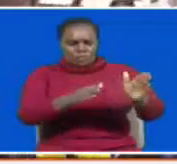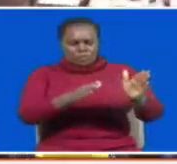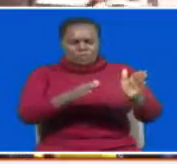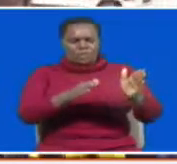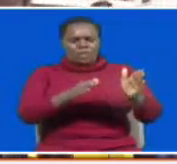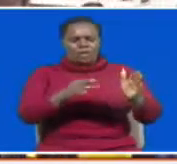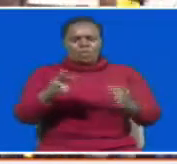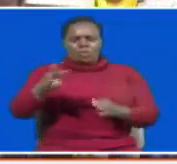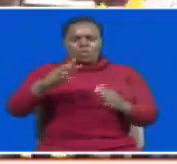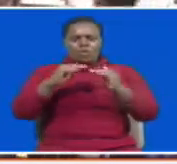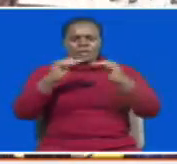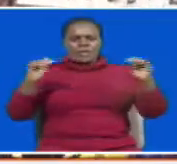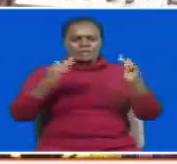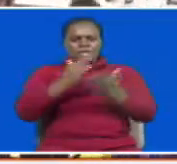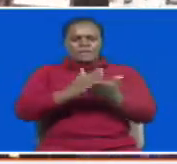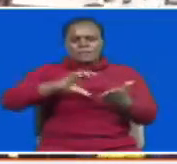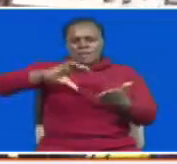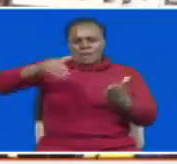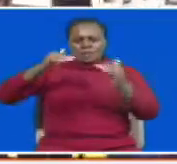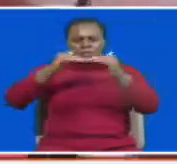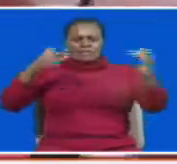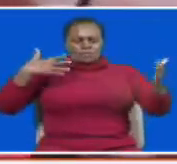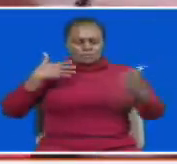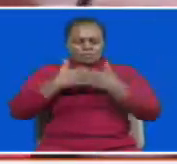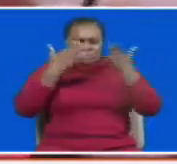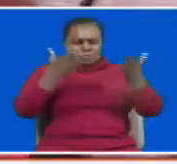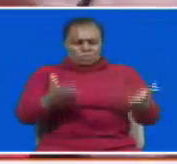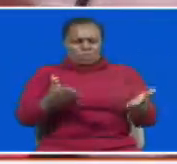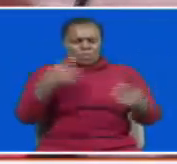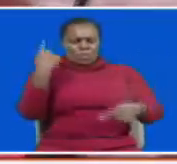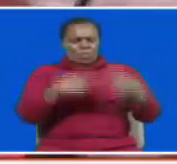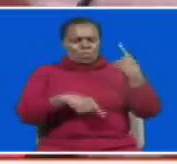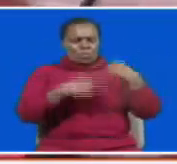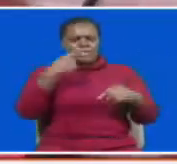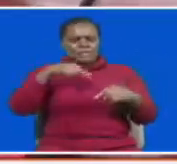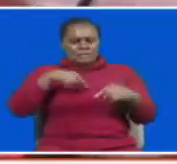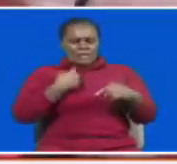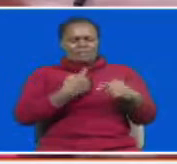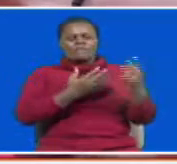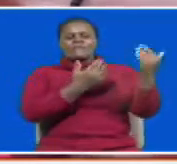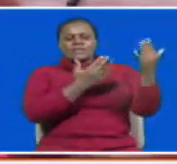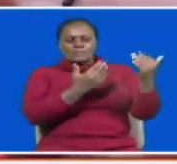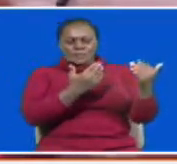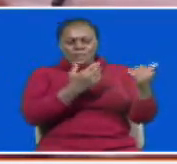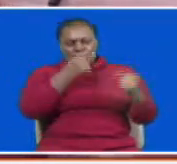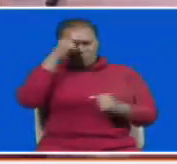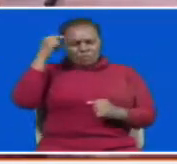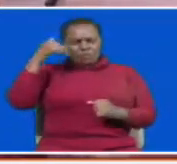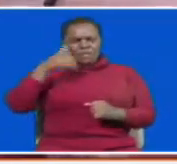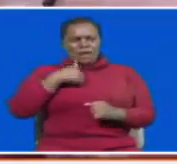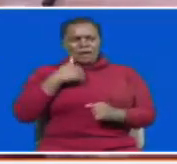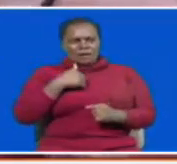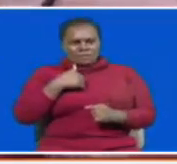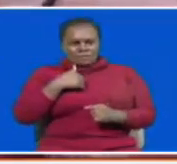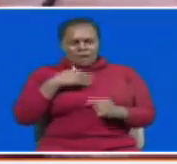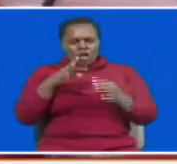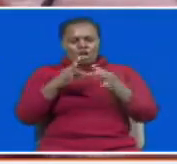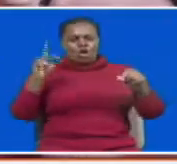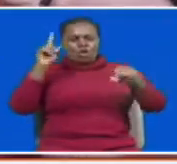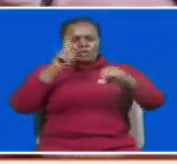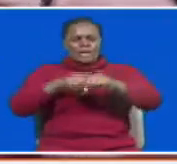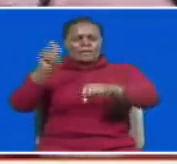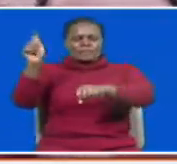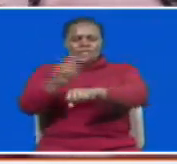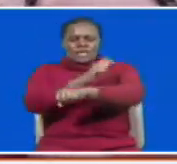ward level, sub county mpaka hapa. Na huo ushindi tulikuwa tu deserve kwa sababu tulikuwa na camp na muda mrefu wa kutrain